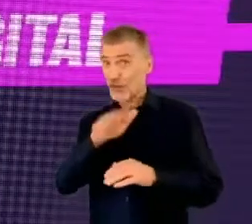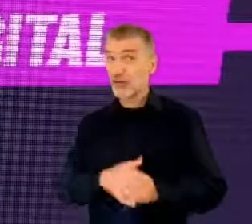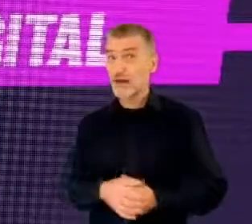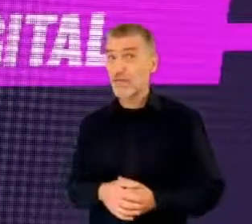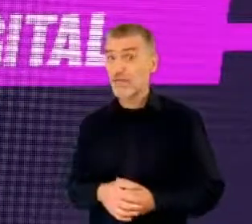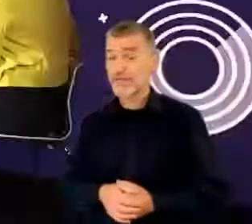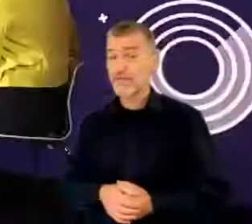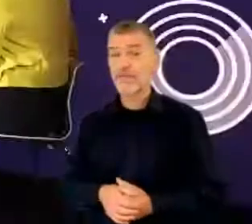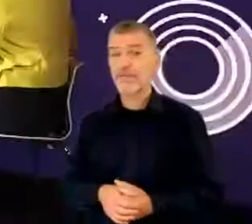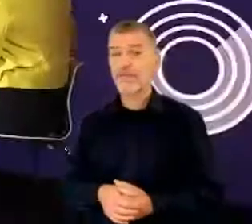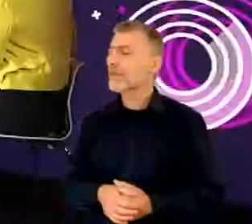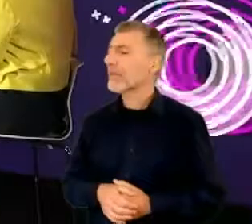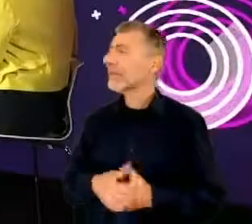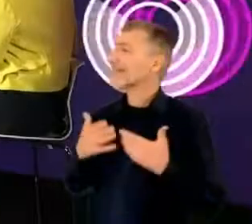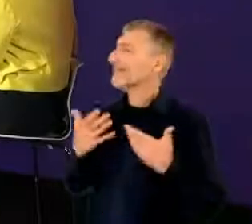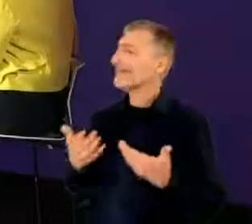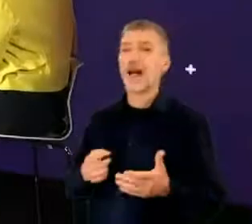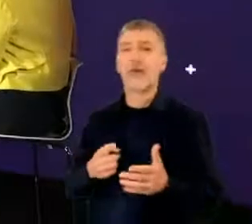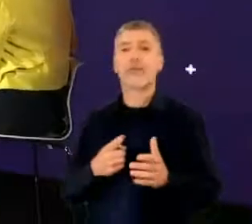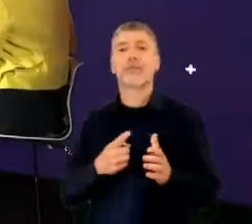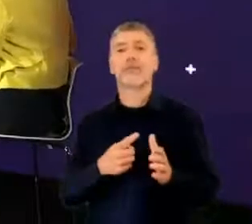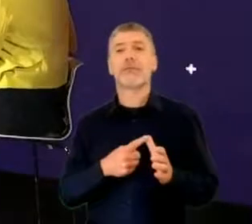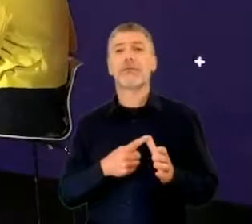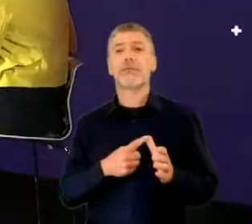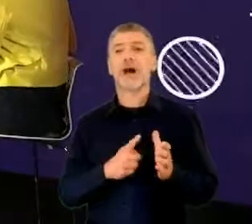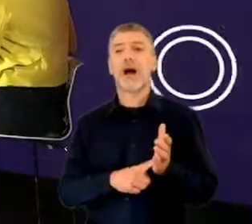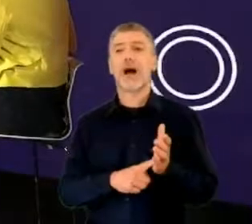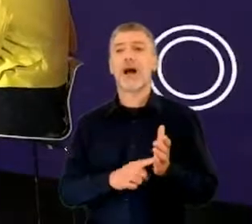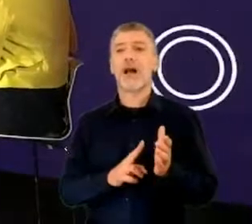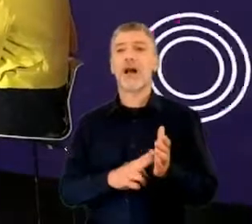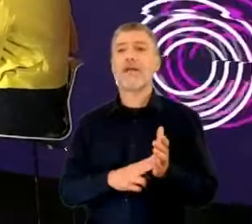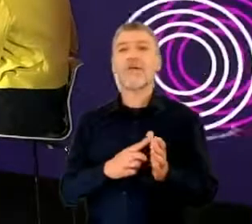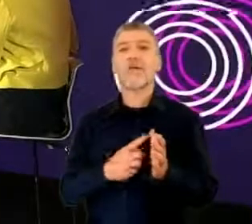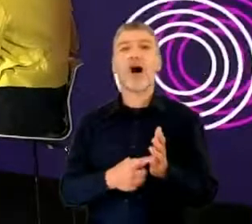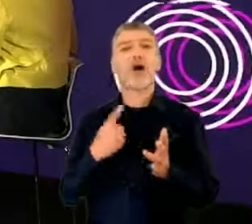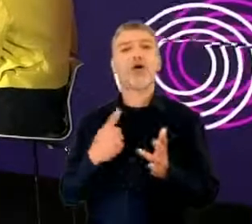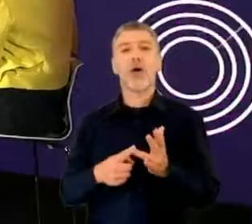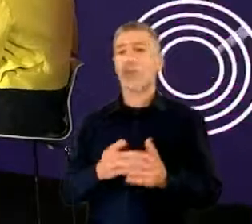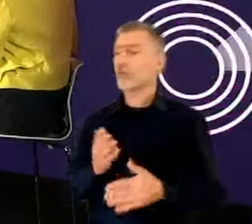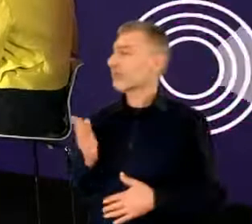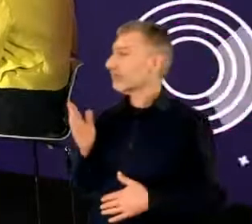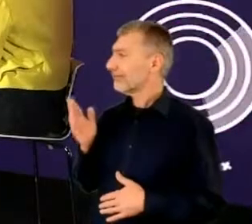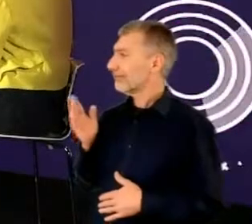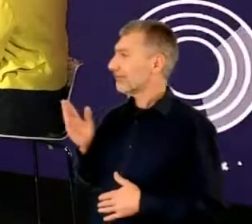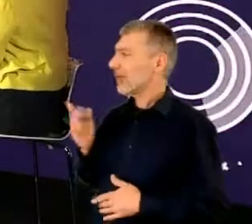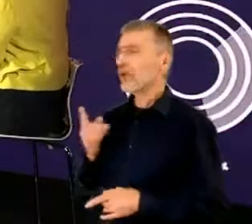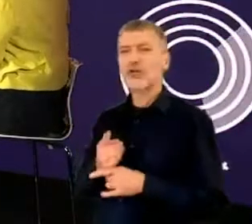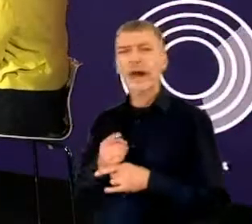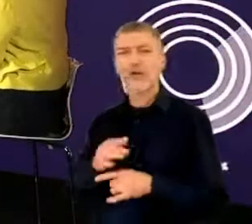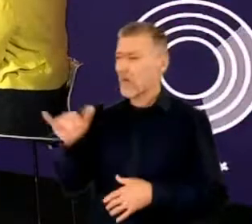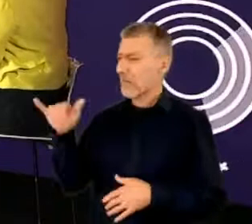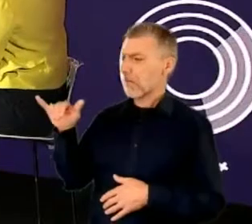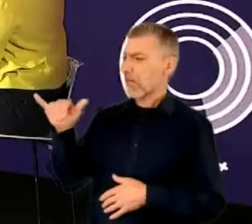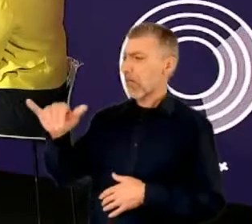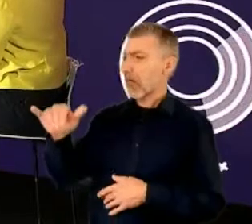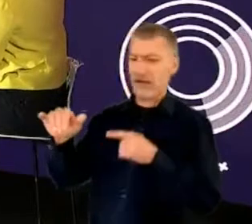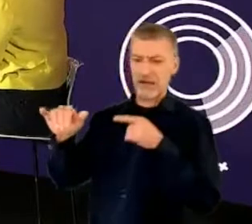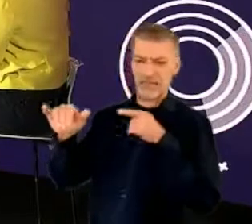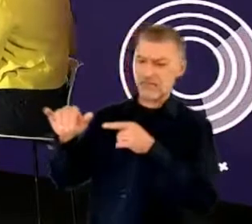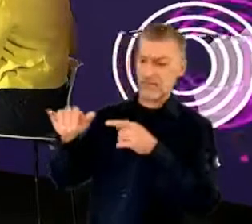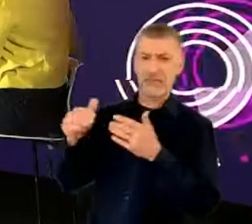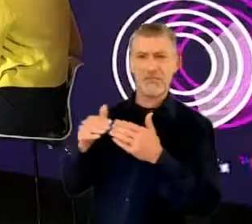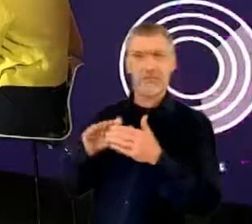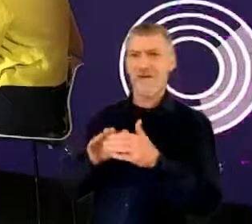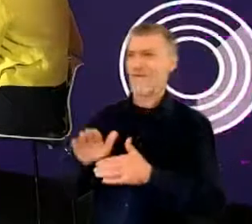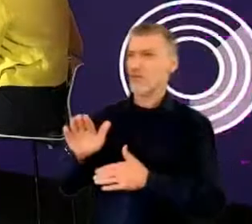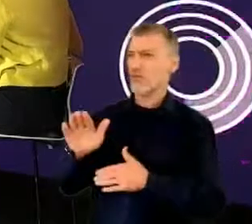go to Alvaro now. We're looking at the future of planes. How are the future planes being made to be more sort of